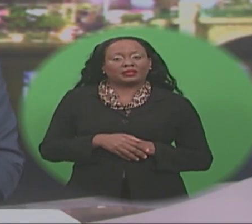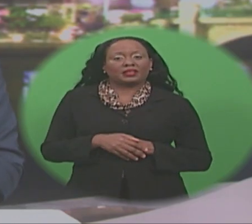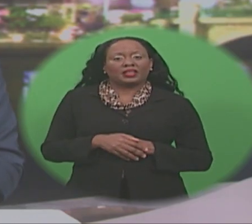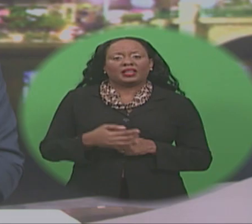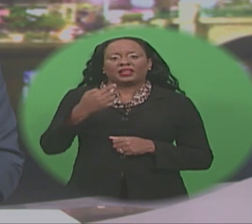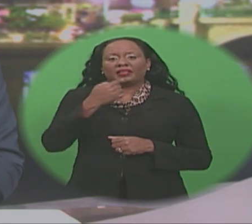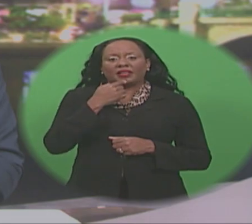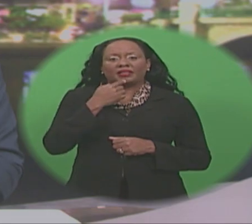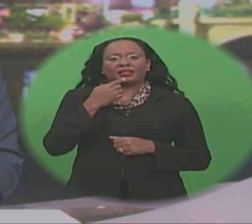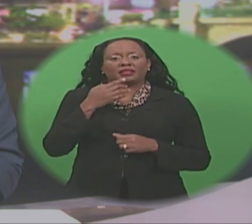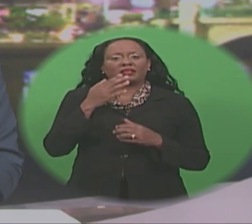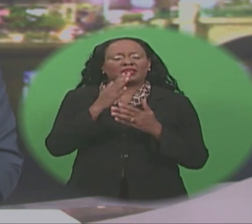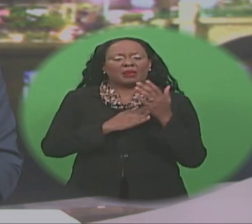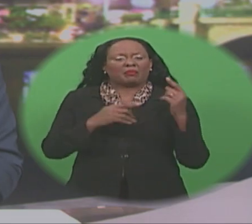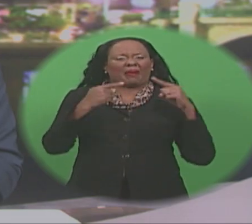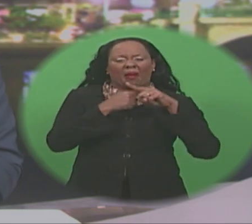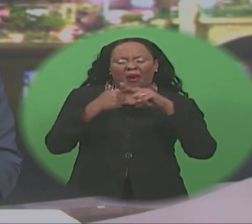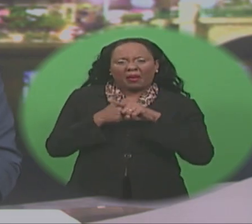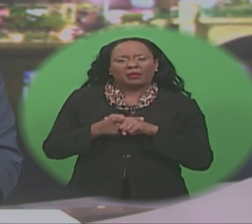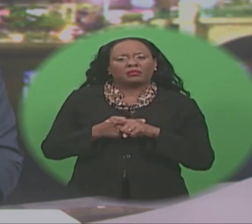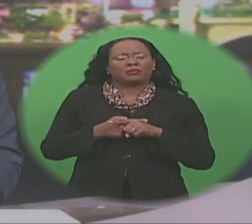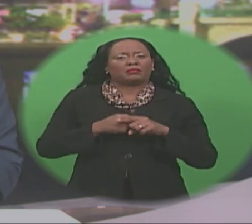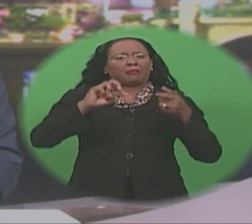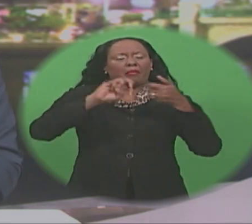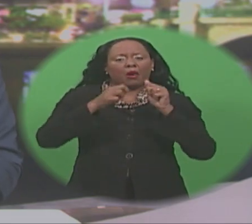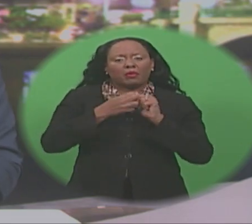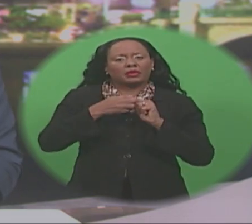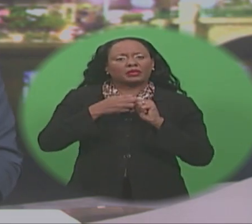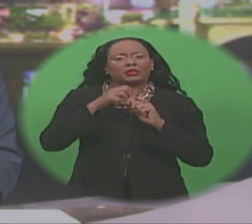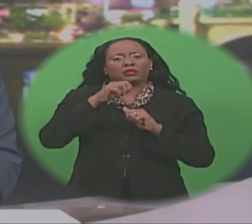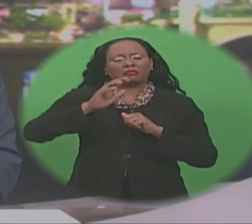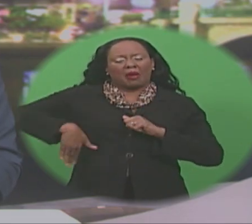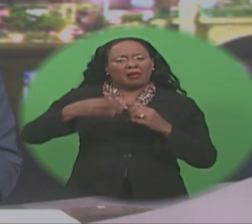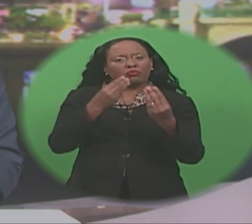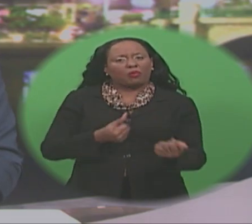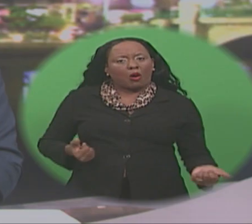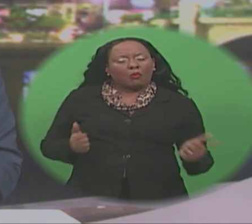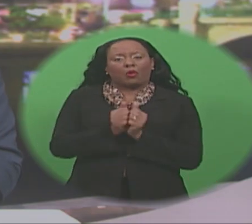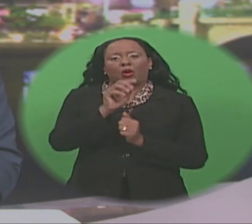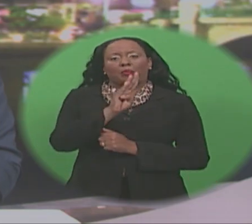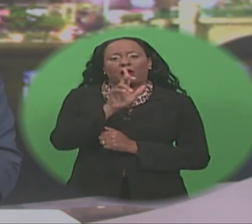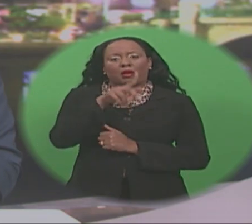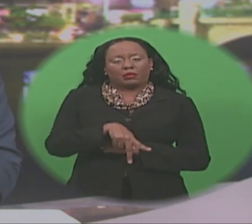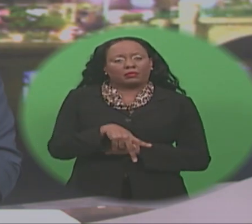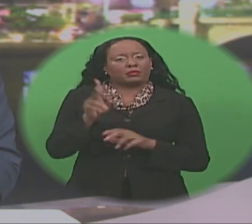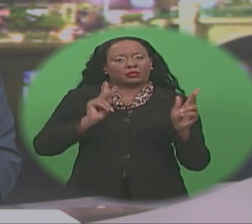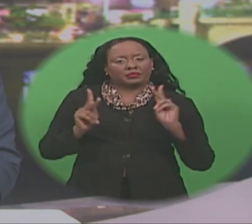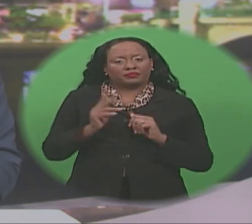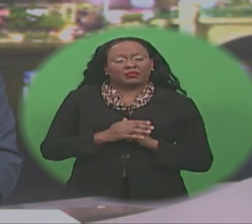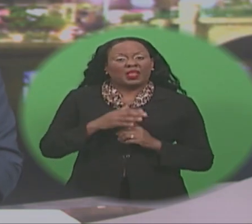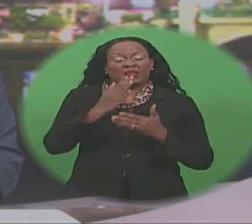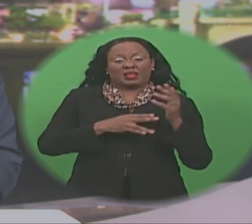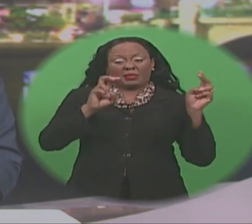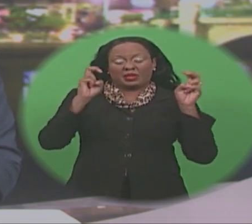Innes said there are still several unresolved issues between members of the party, including matters that are before the